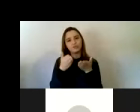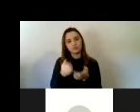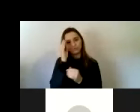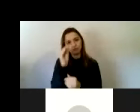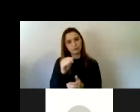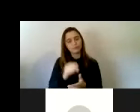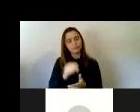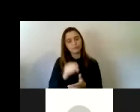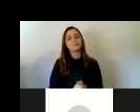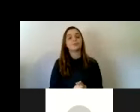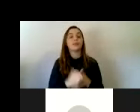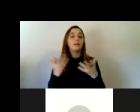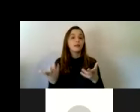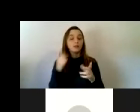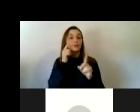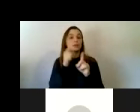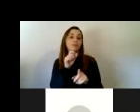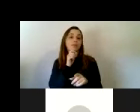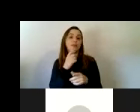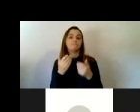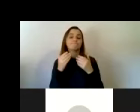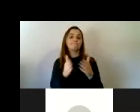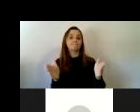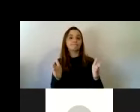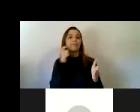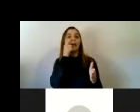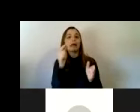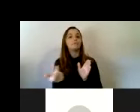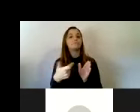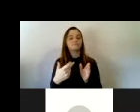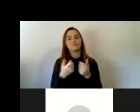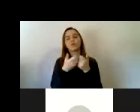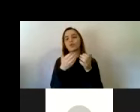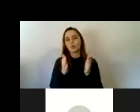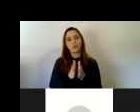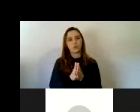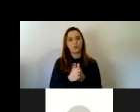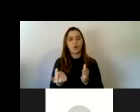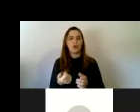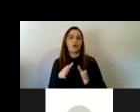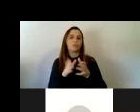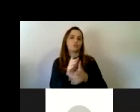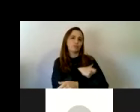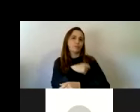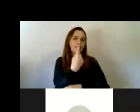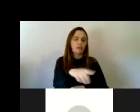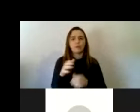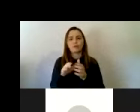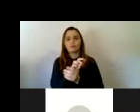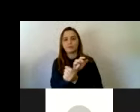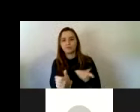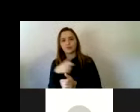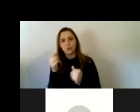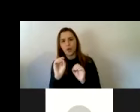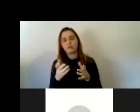think that the way of opening all the represented group or unrepresented groups to came to work at a